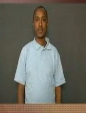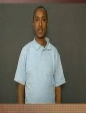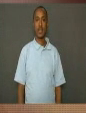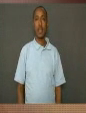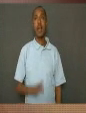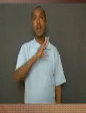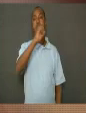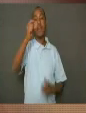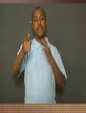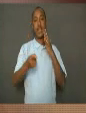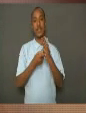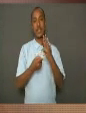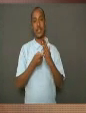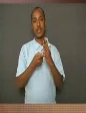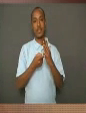And fifth,